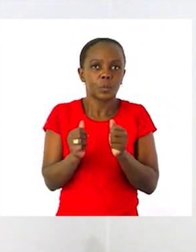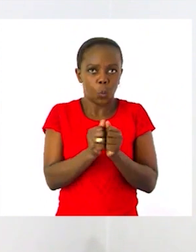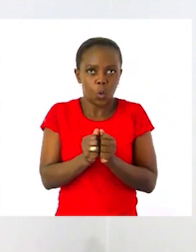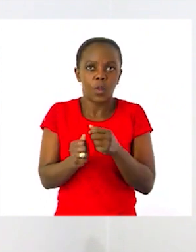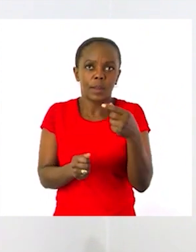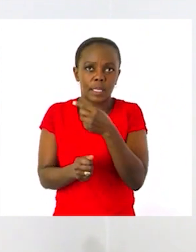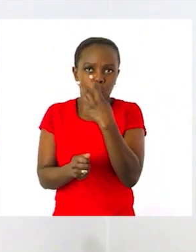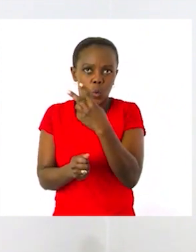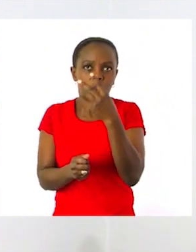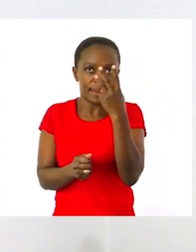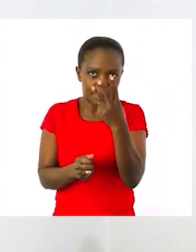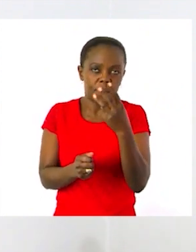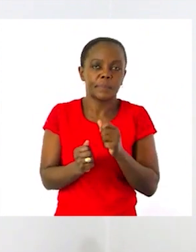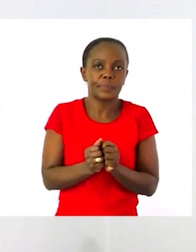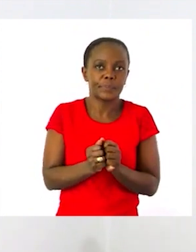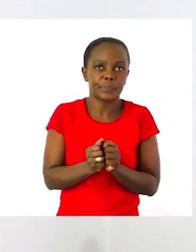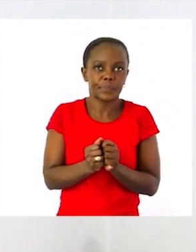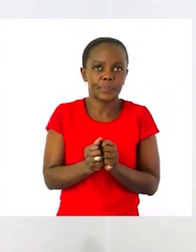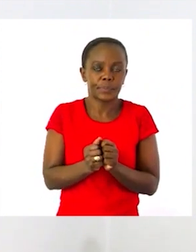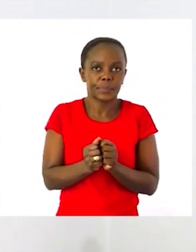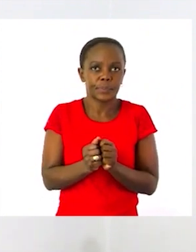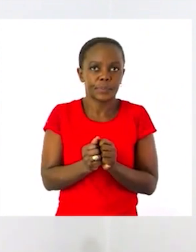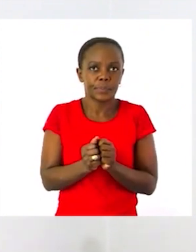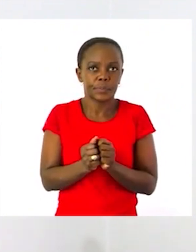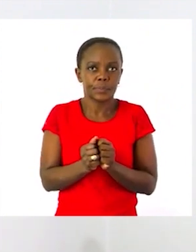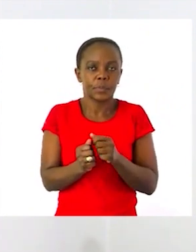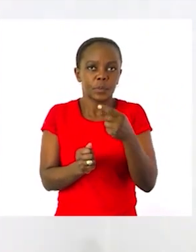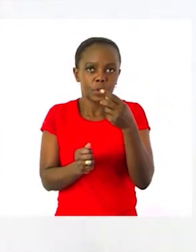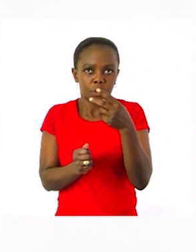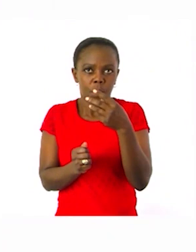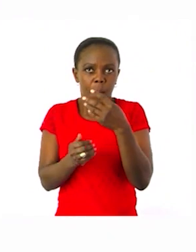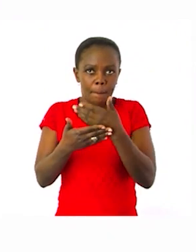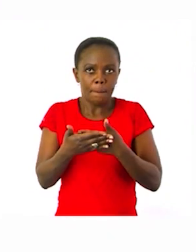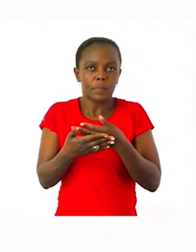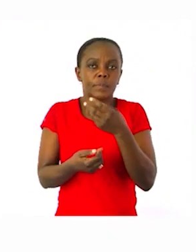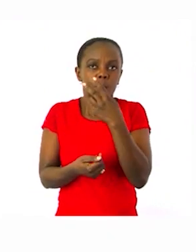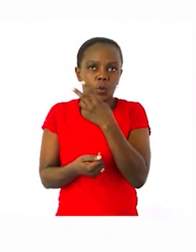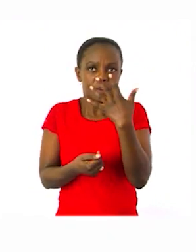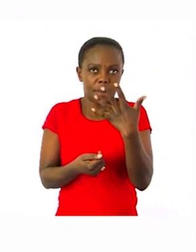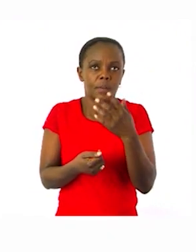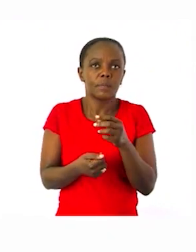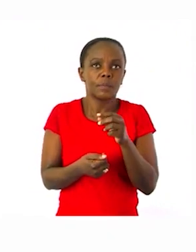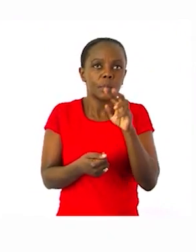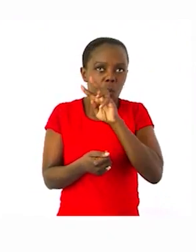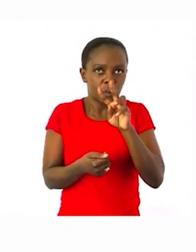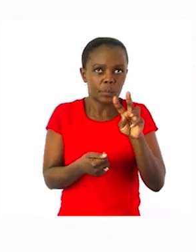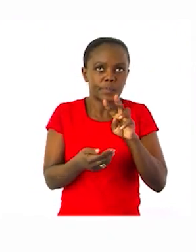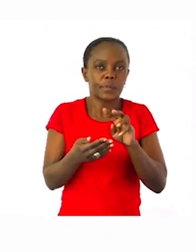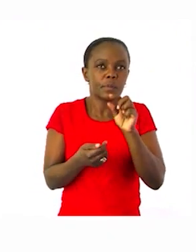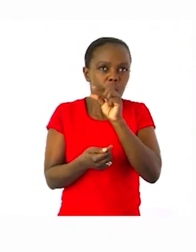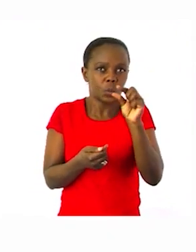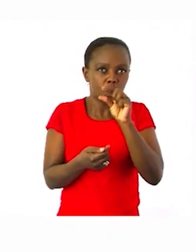grade 3s and 2. On page 25, we are going to read the words